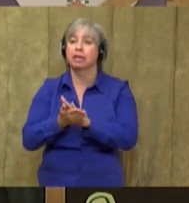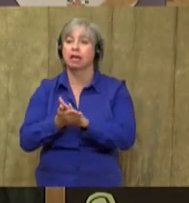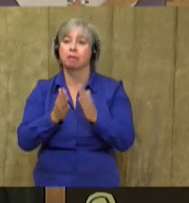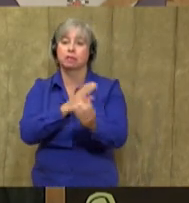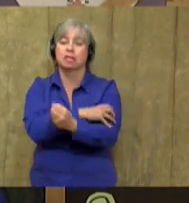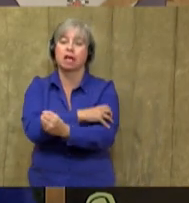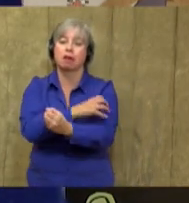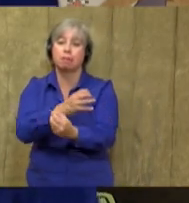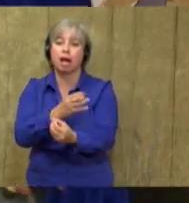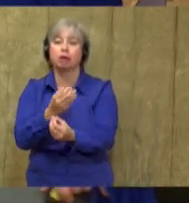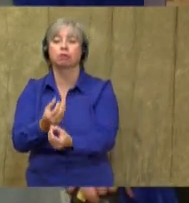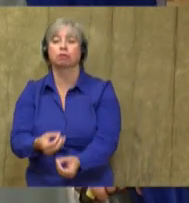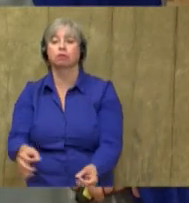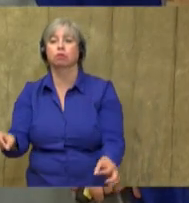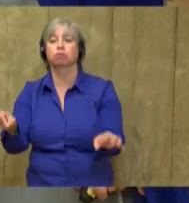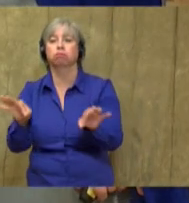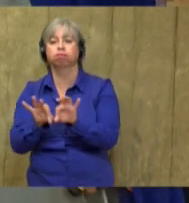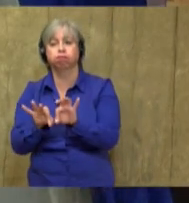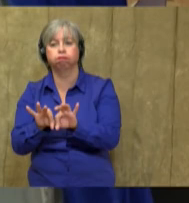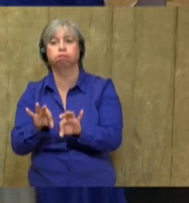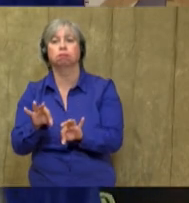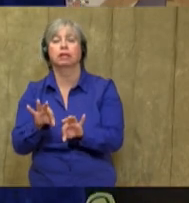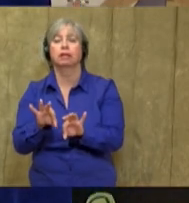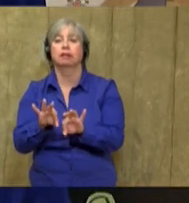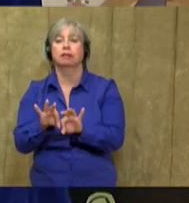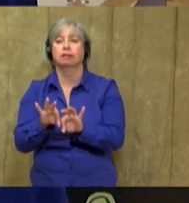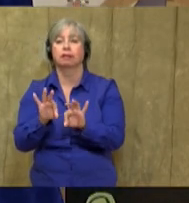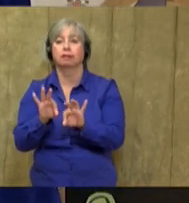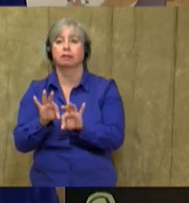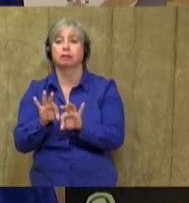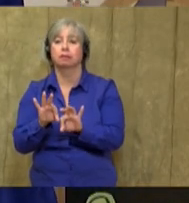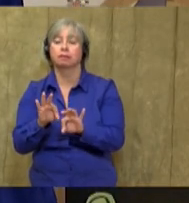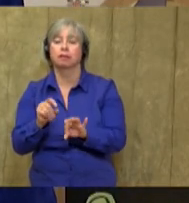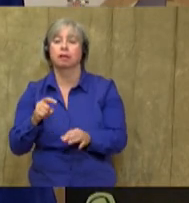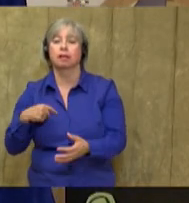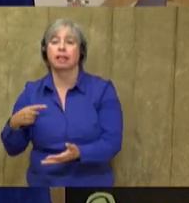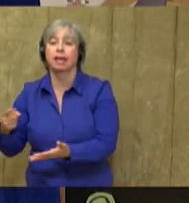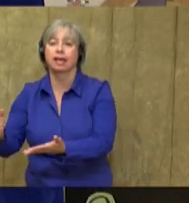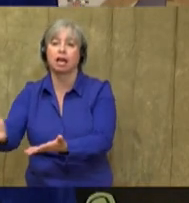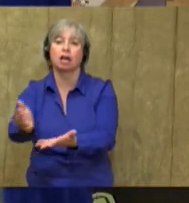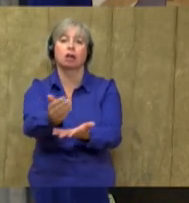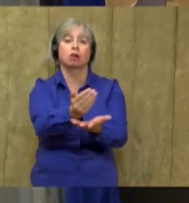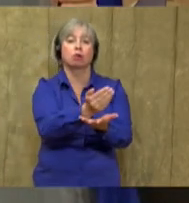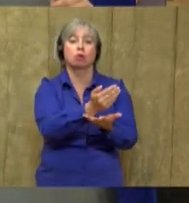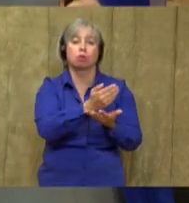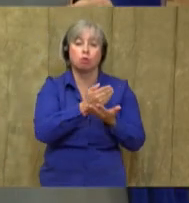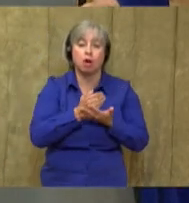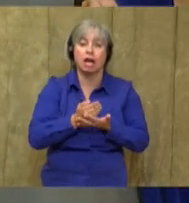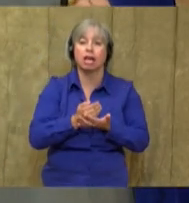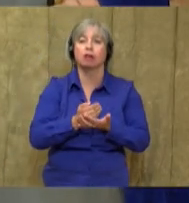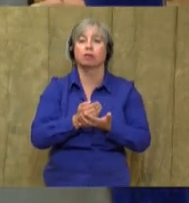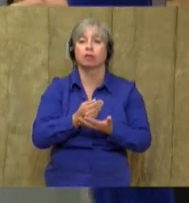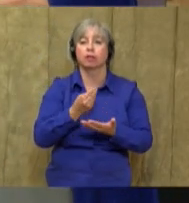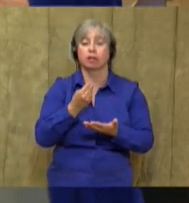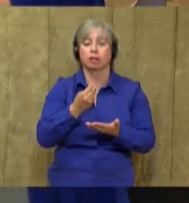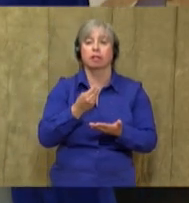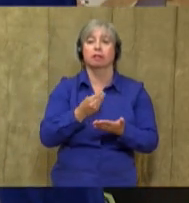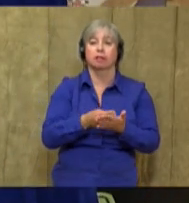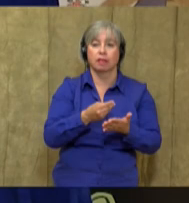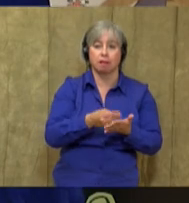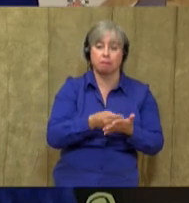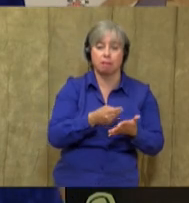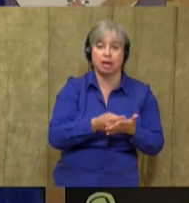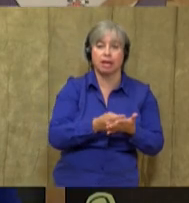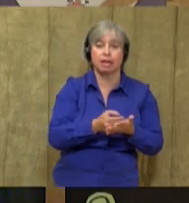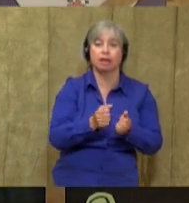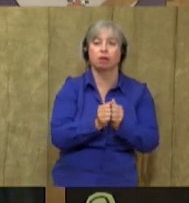greatest things that the Medici family did, is they acquired the power over the money of the Catholic